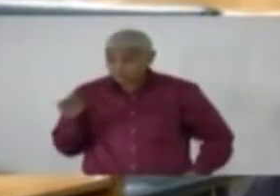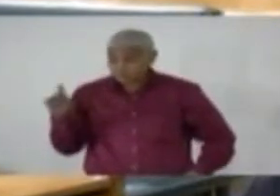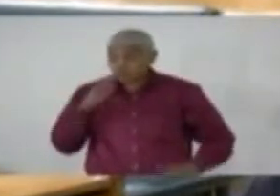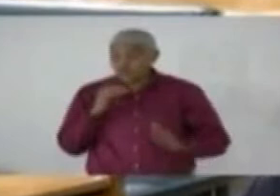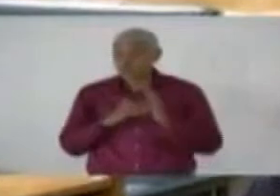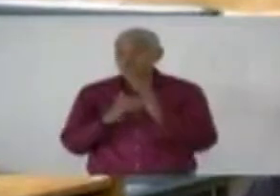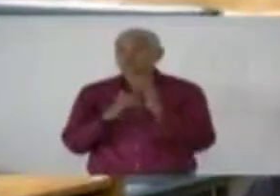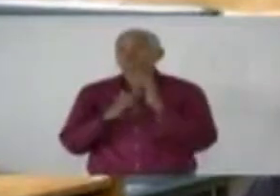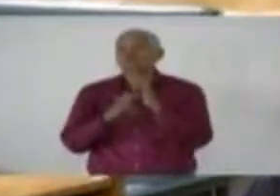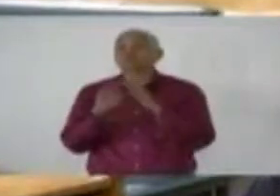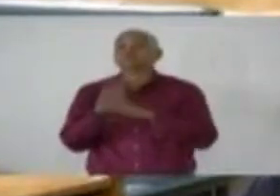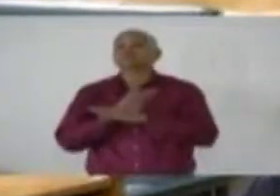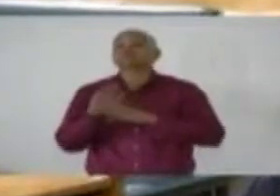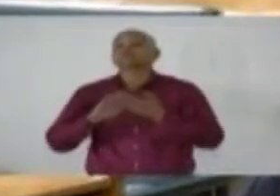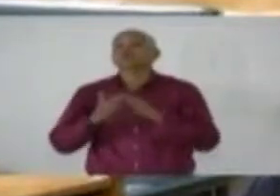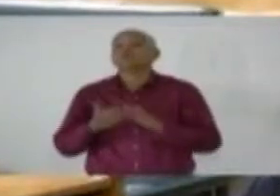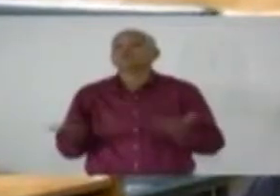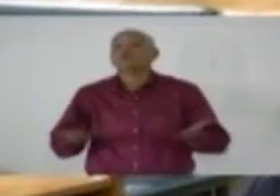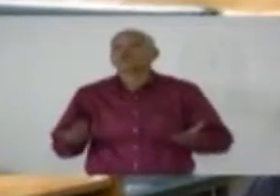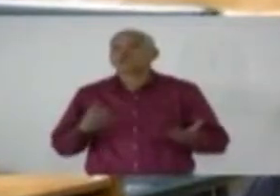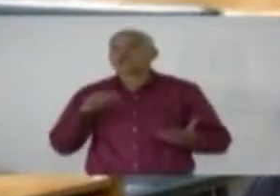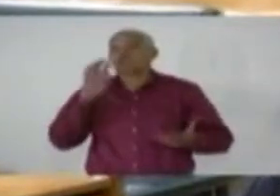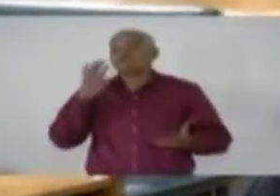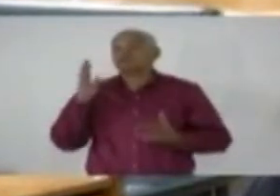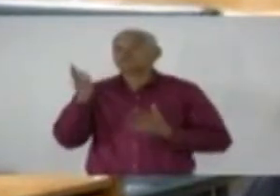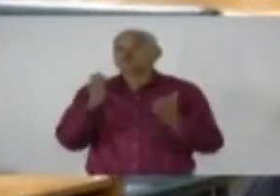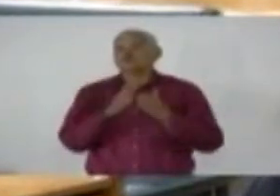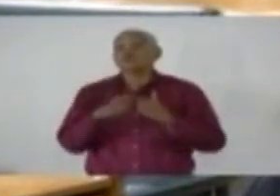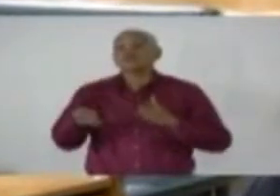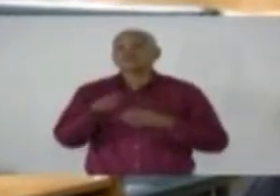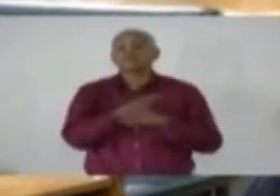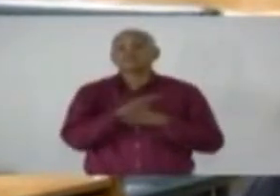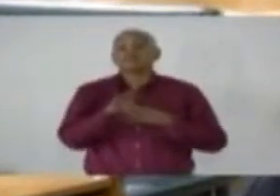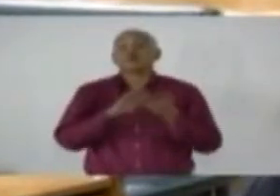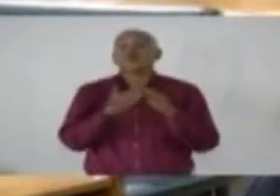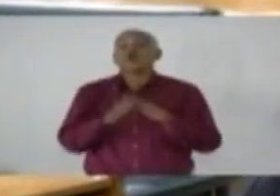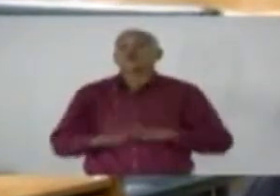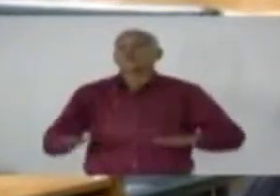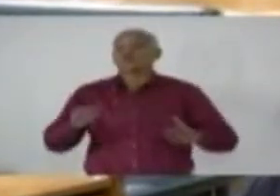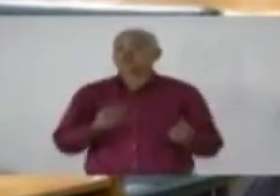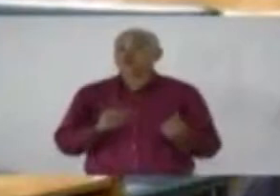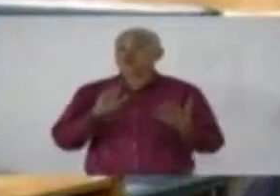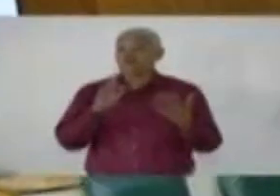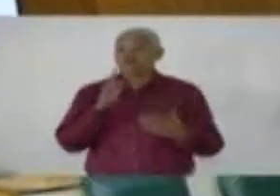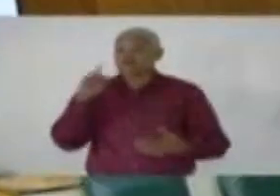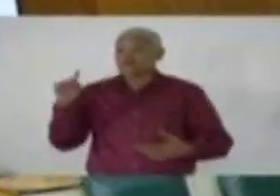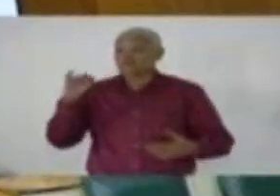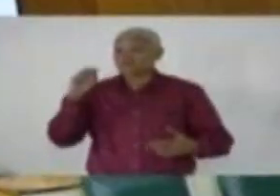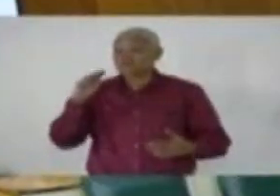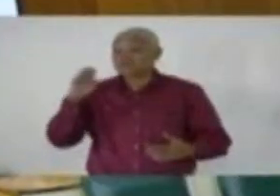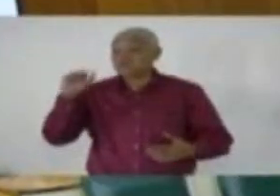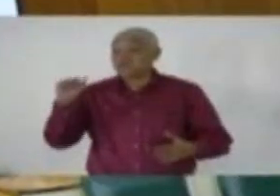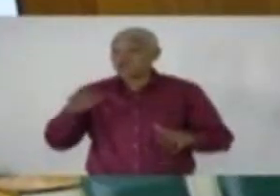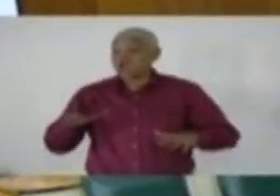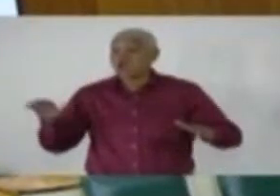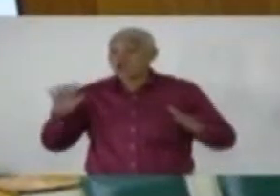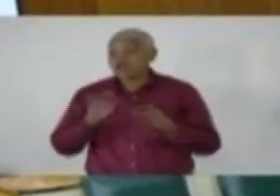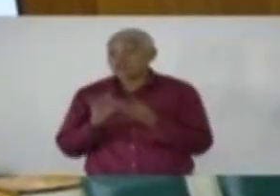represent the business community here. I have been talking to them up front, JMME,